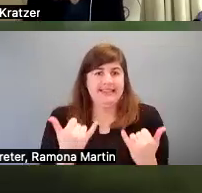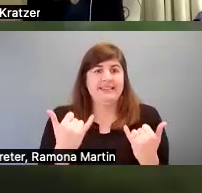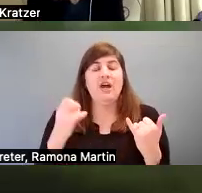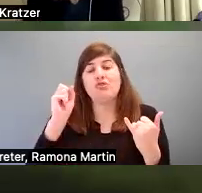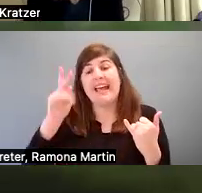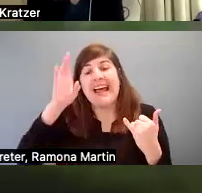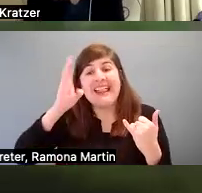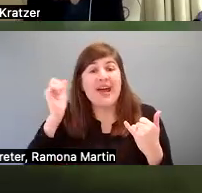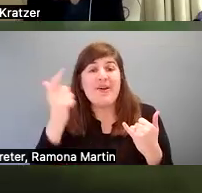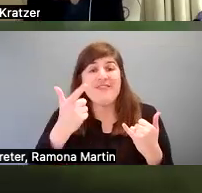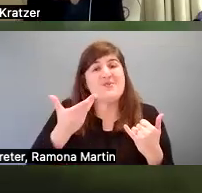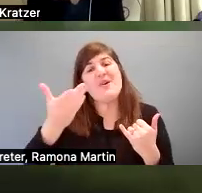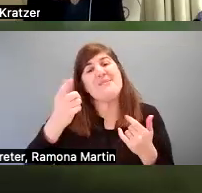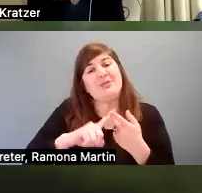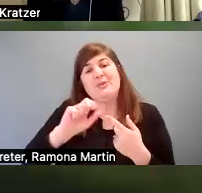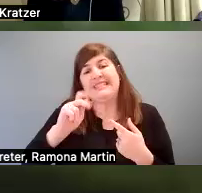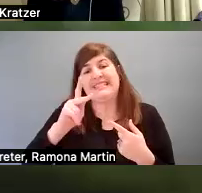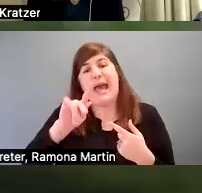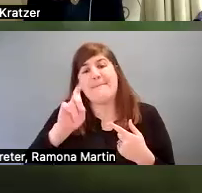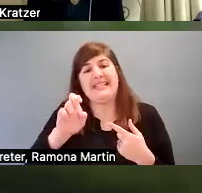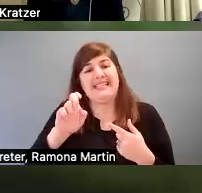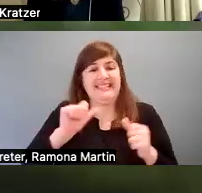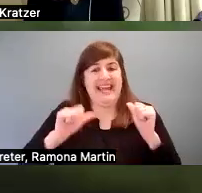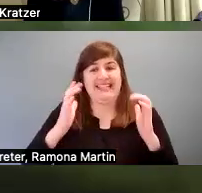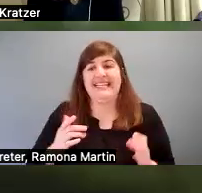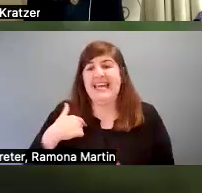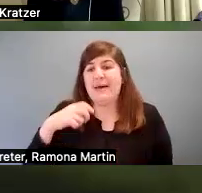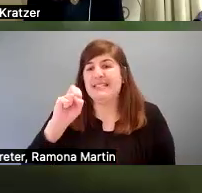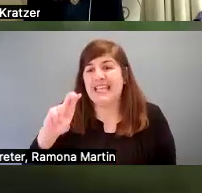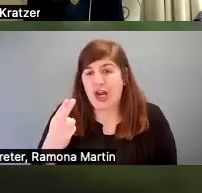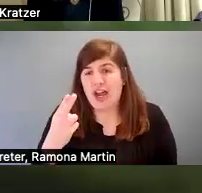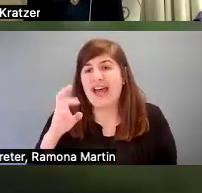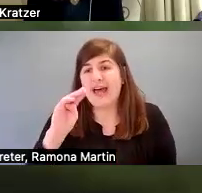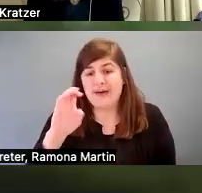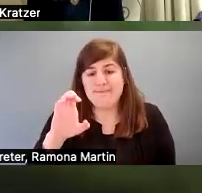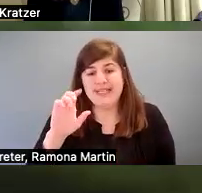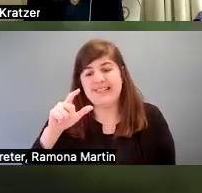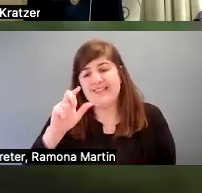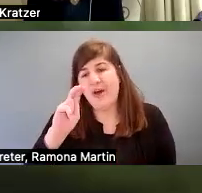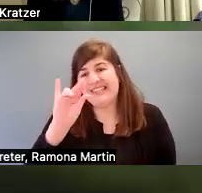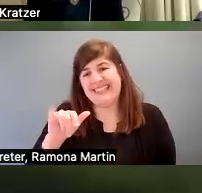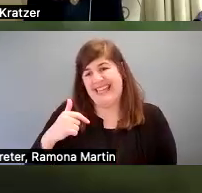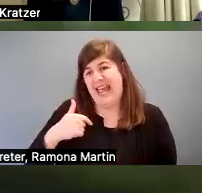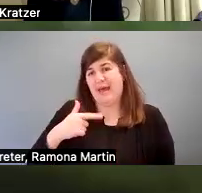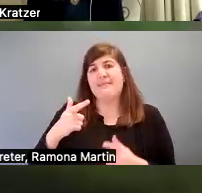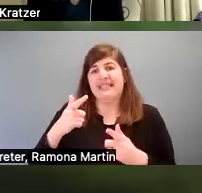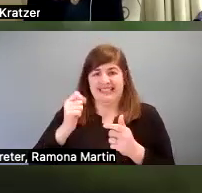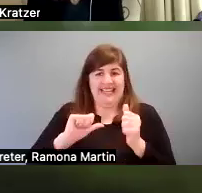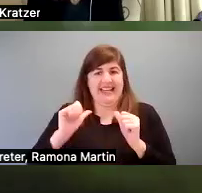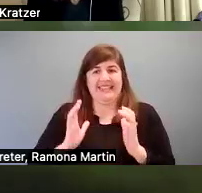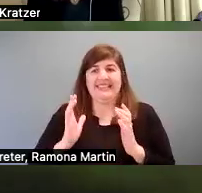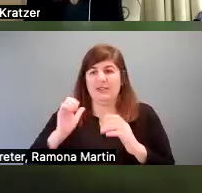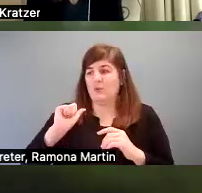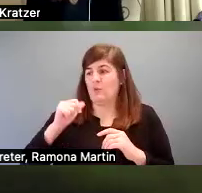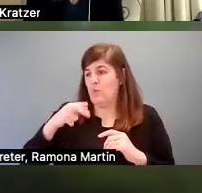All right, hello everyone. Welcome to Skype a Scientist Live. My name is Sarah McAnulty. I am a squid biologist and I run Skype a Scientist. We are,